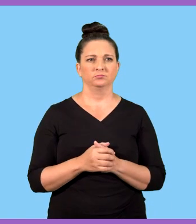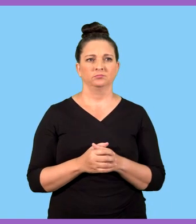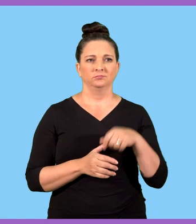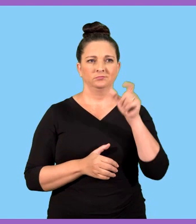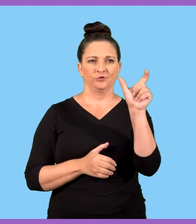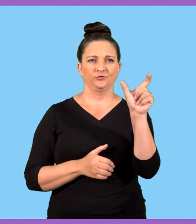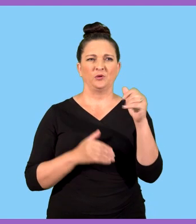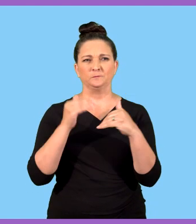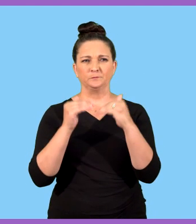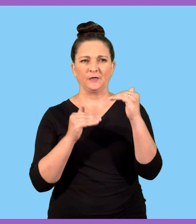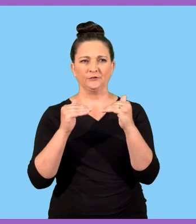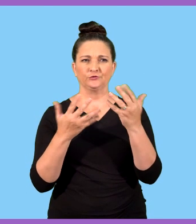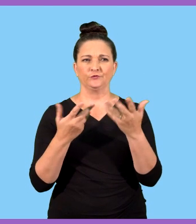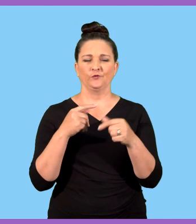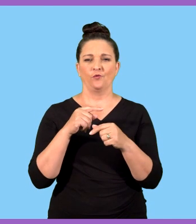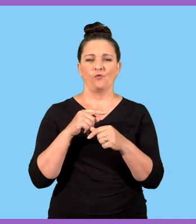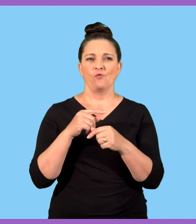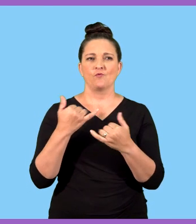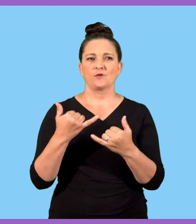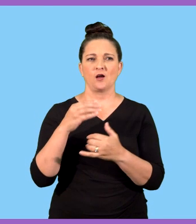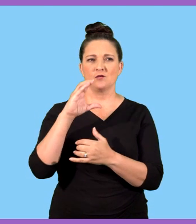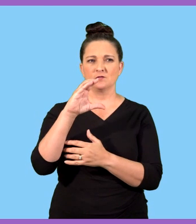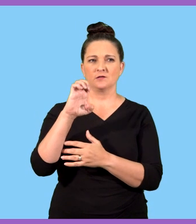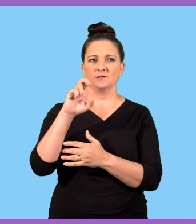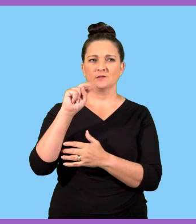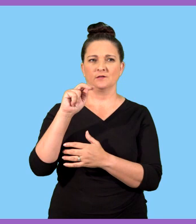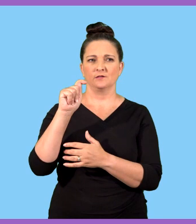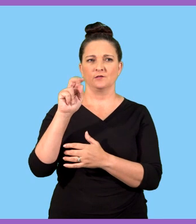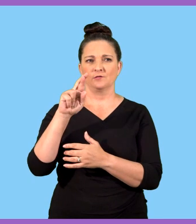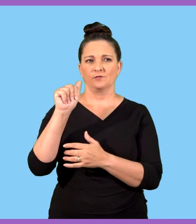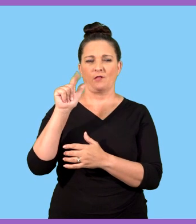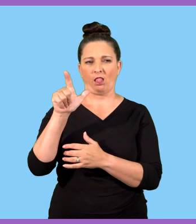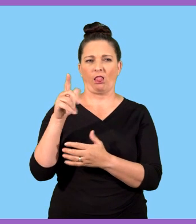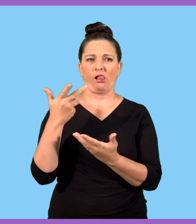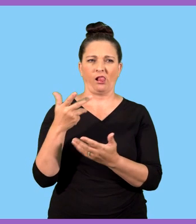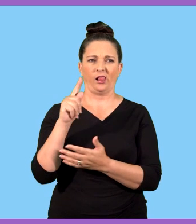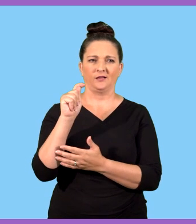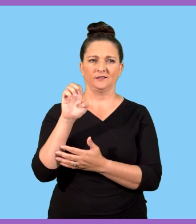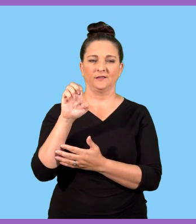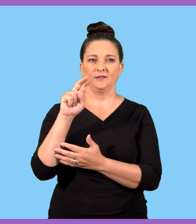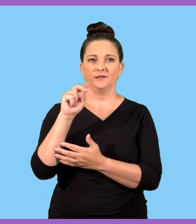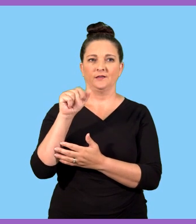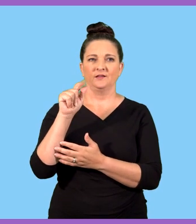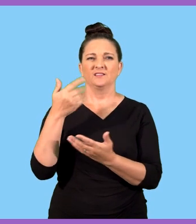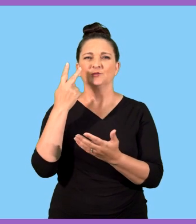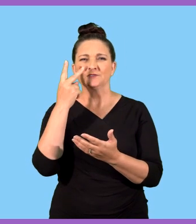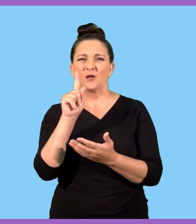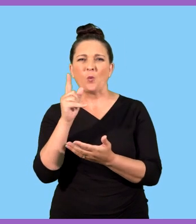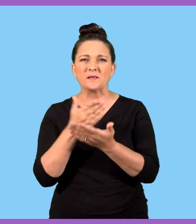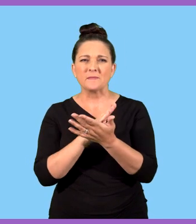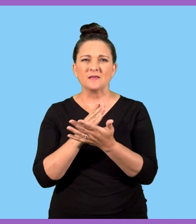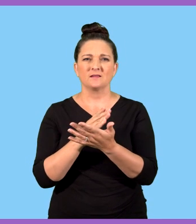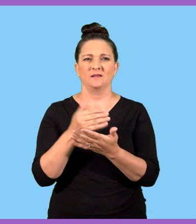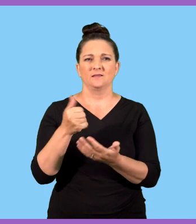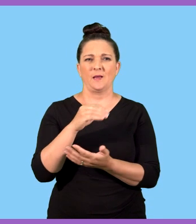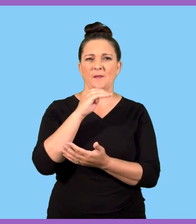So, measures of central tendency, that's the values that tell us what is happening in the middle of the data. Here we will use the mean,